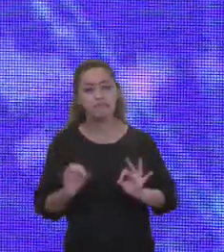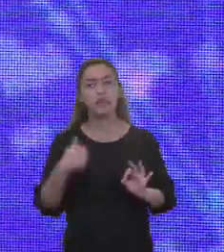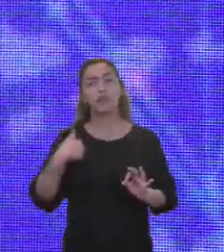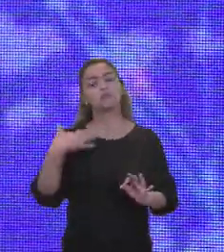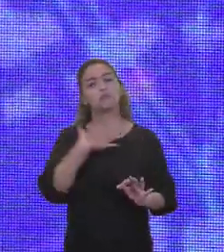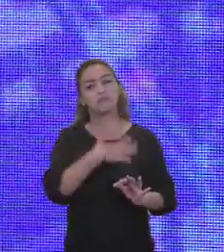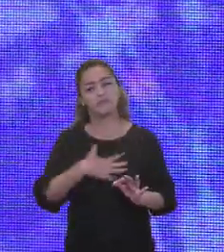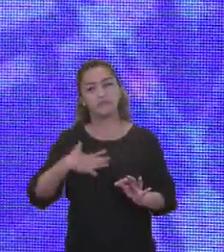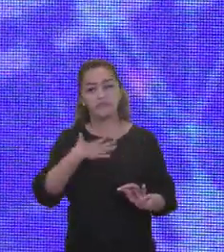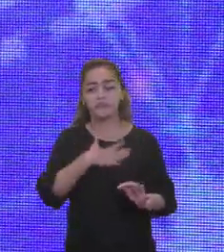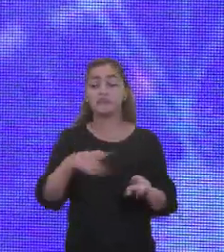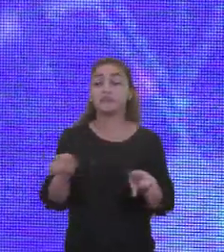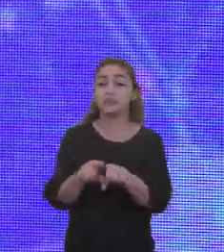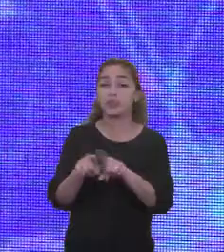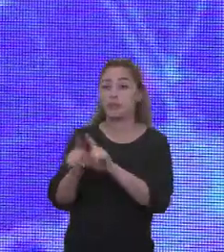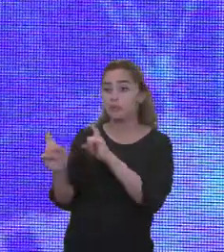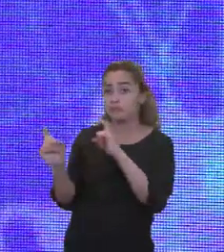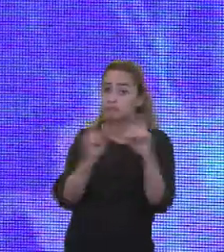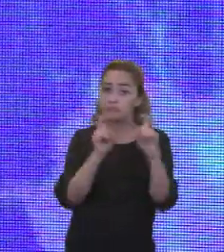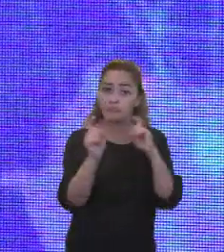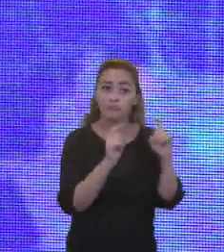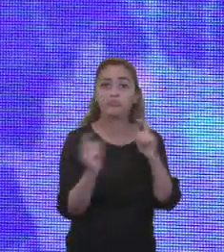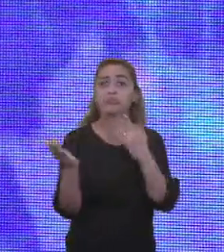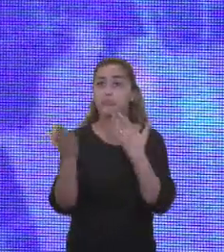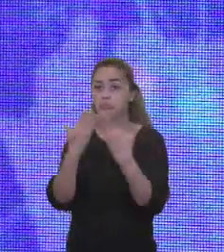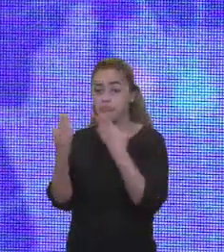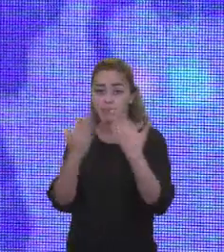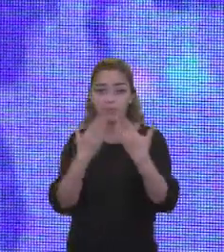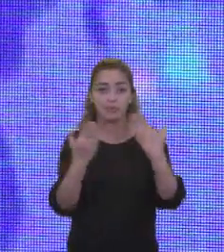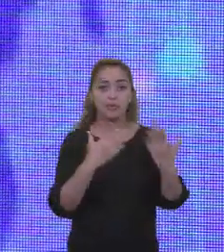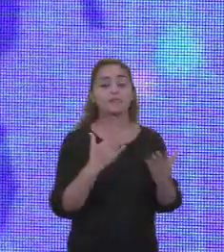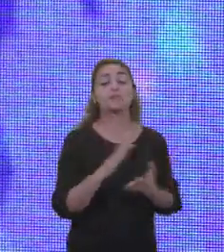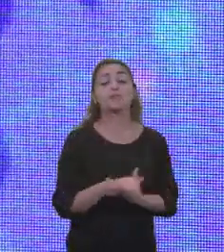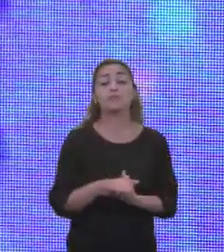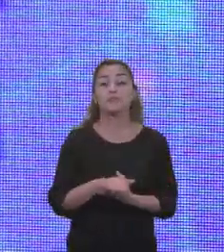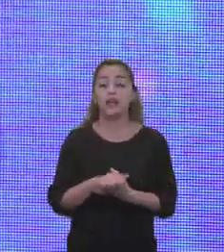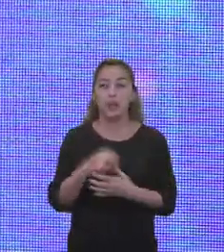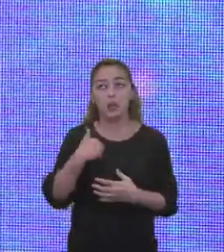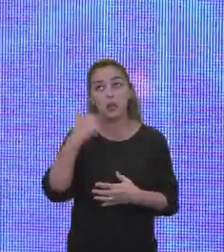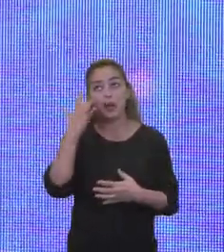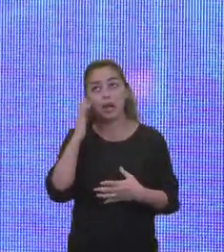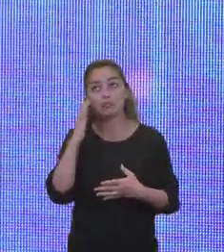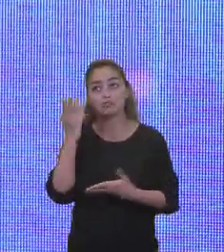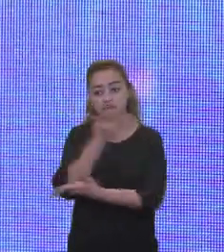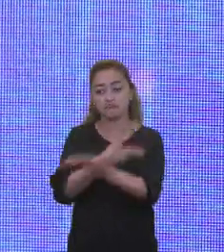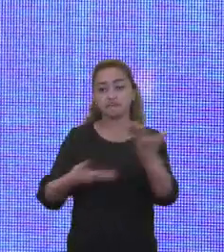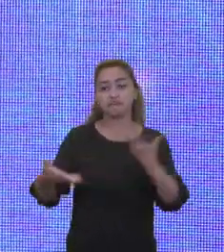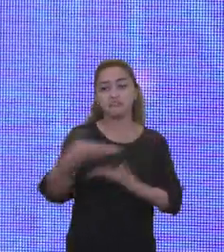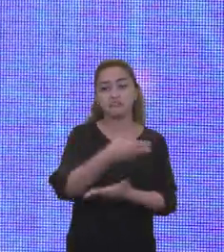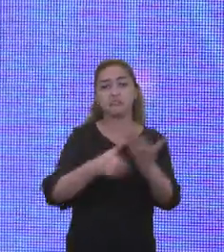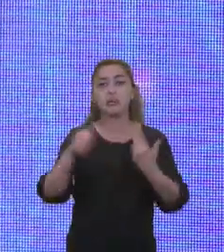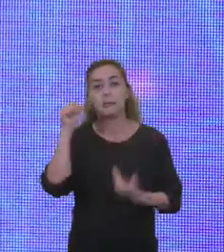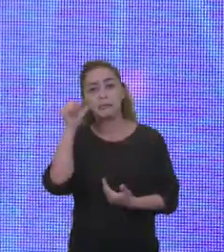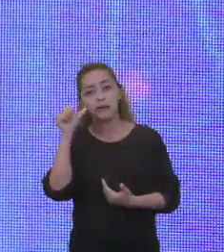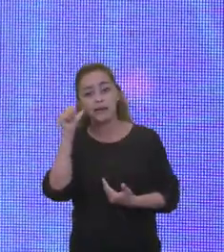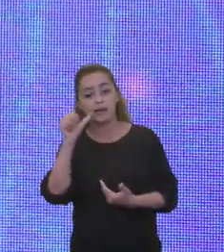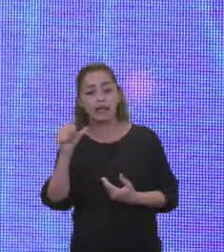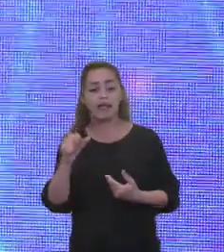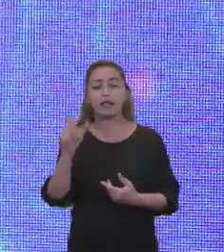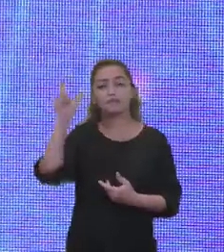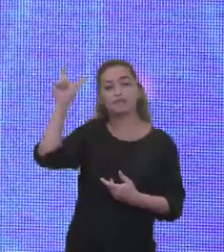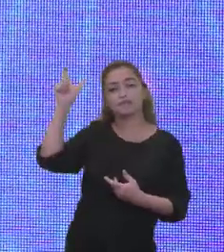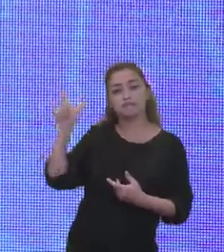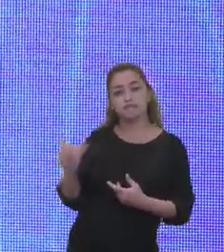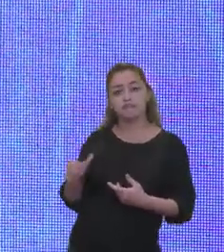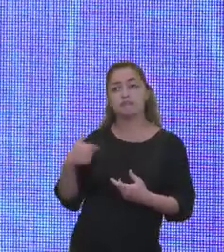a space to be with much pleasure to have this talk. That's how we share women